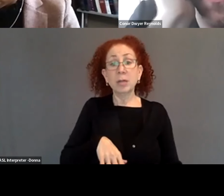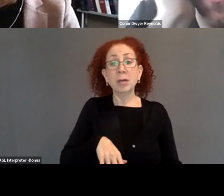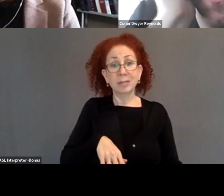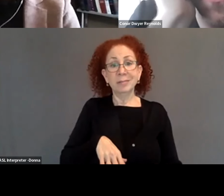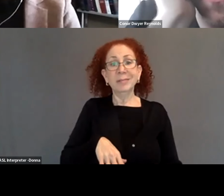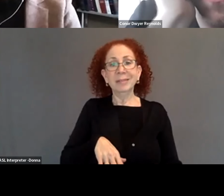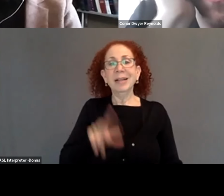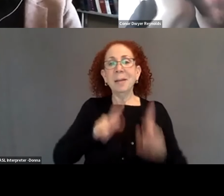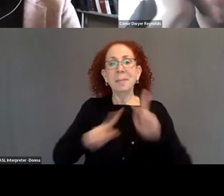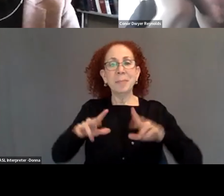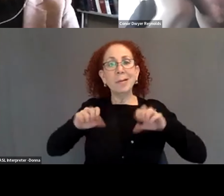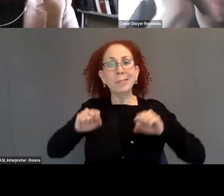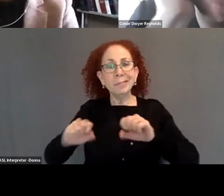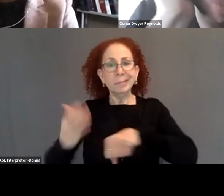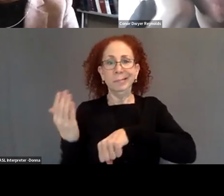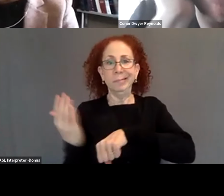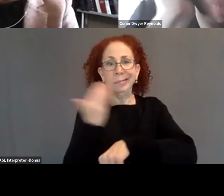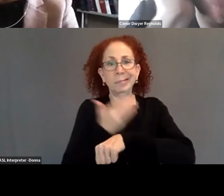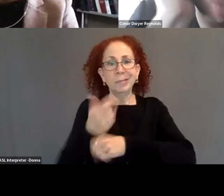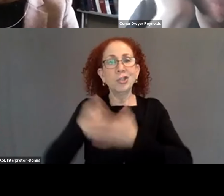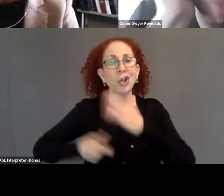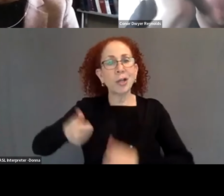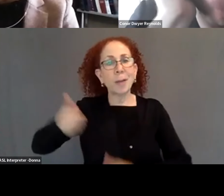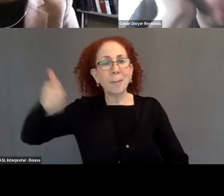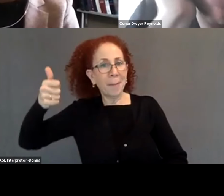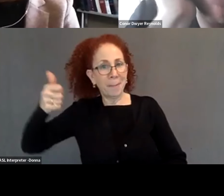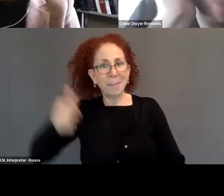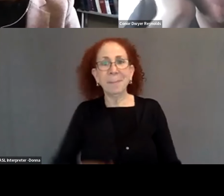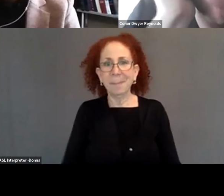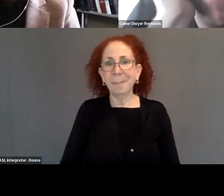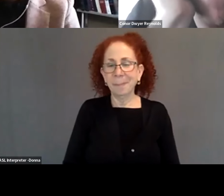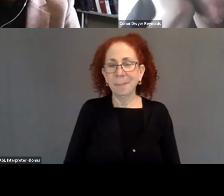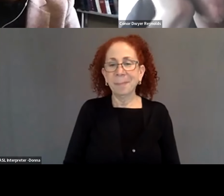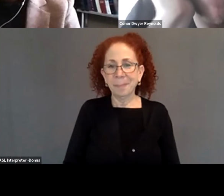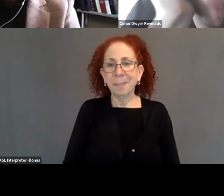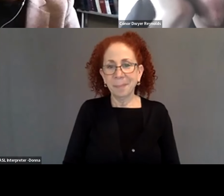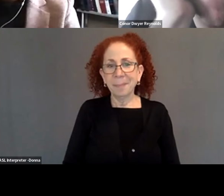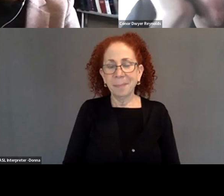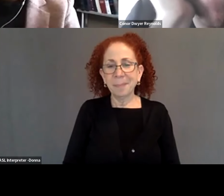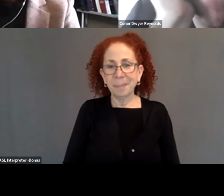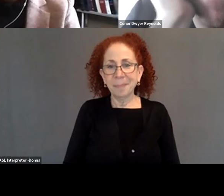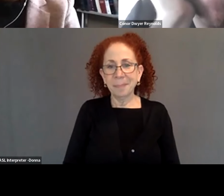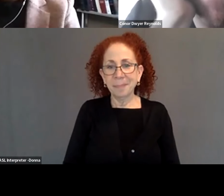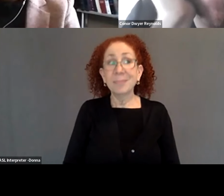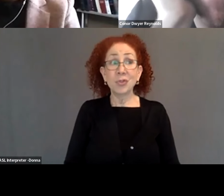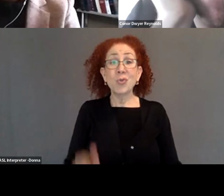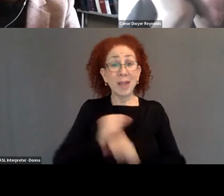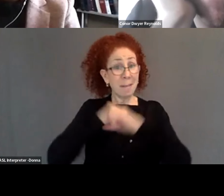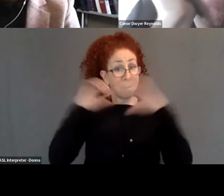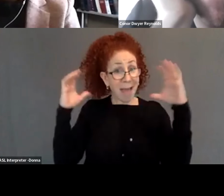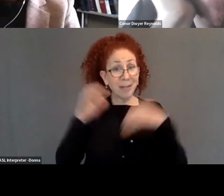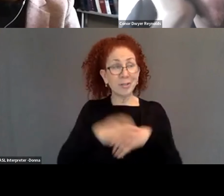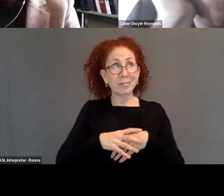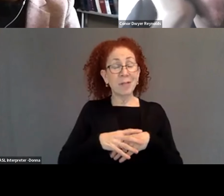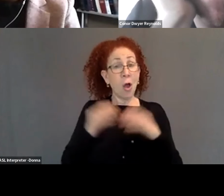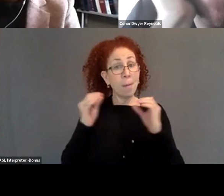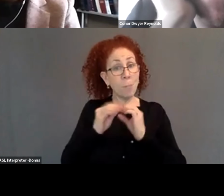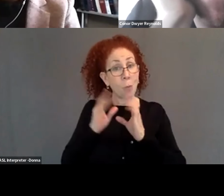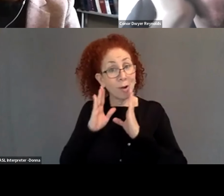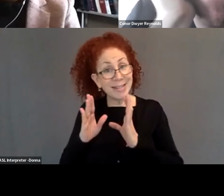by people who can't afford their brownstones in Harlem. And you can imagine a world where more attention is given